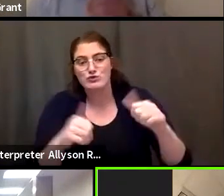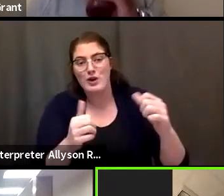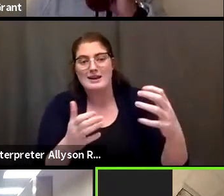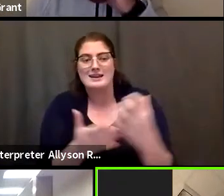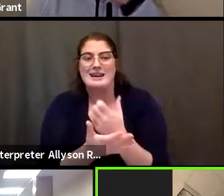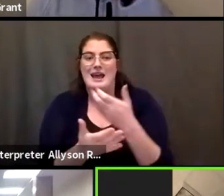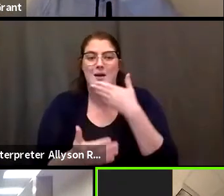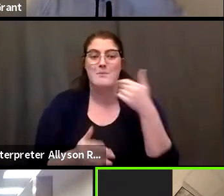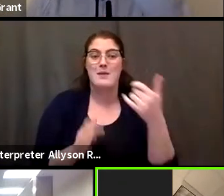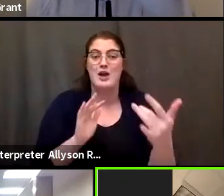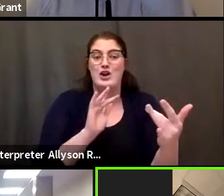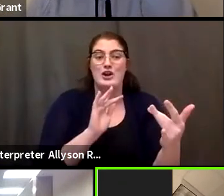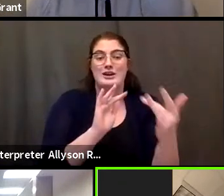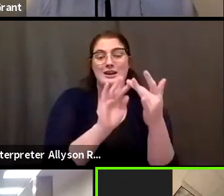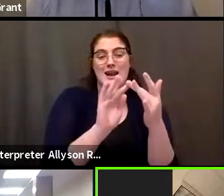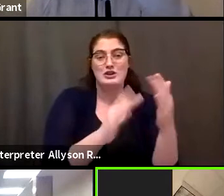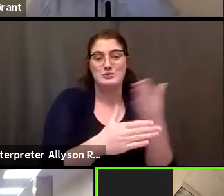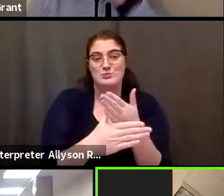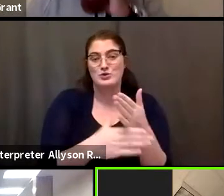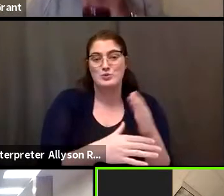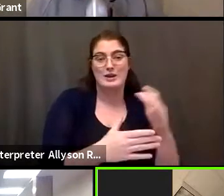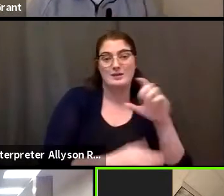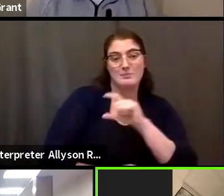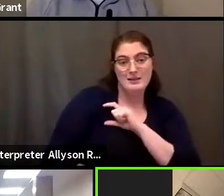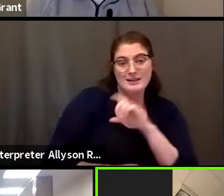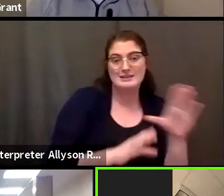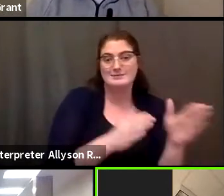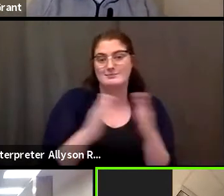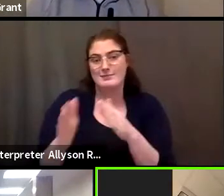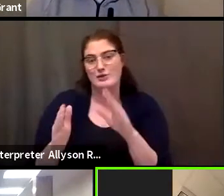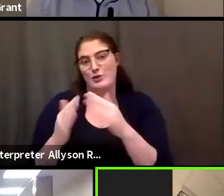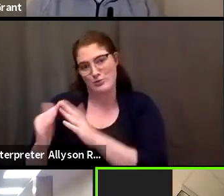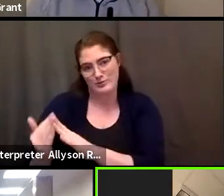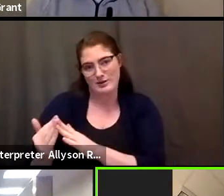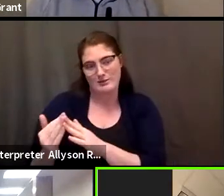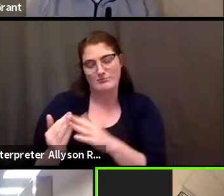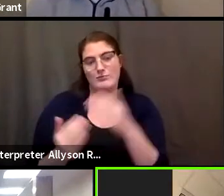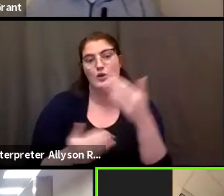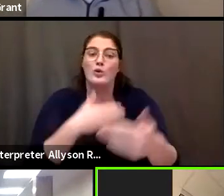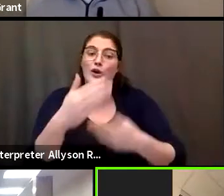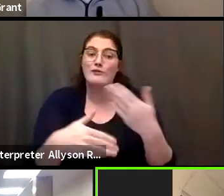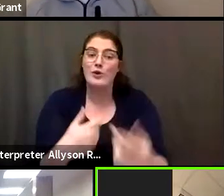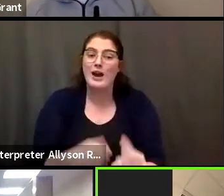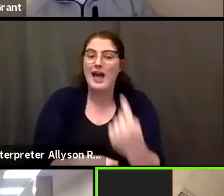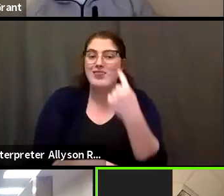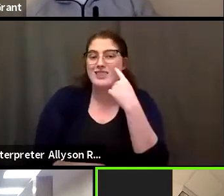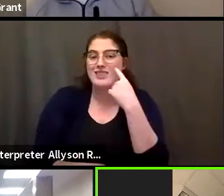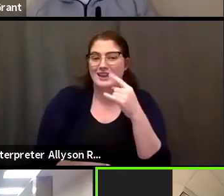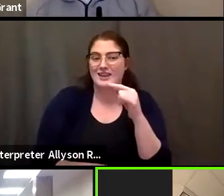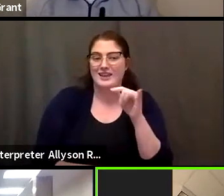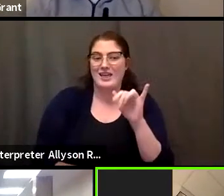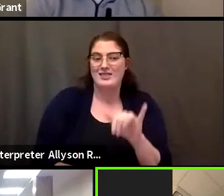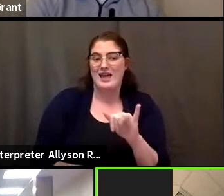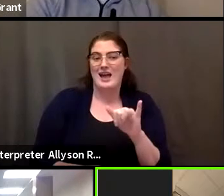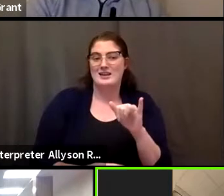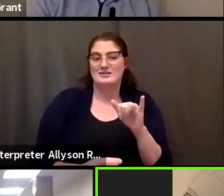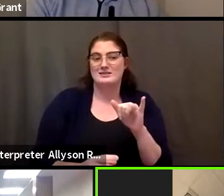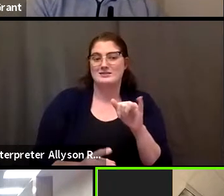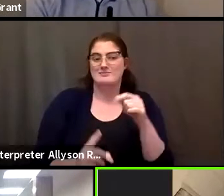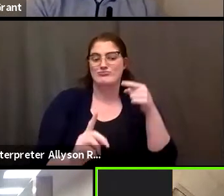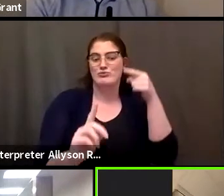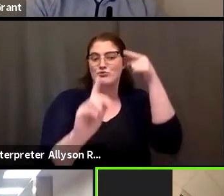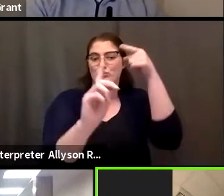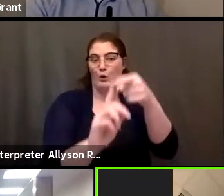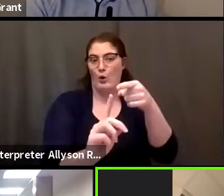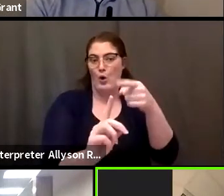connection between the police and the community. Going forward, I think that's pretty much the push of the